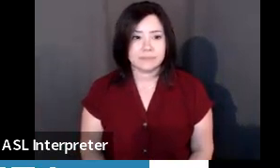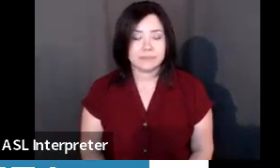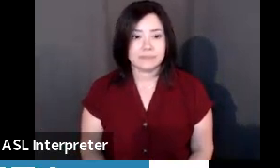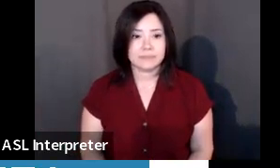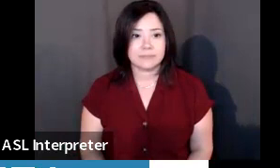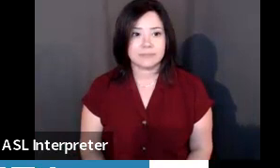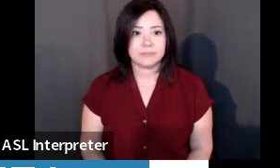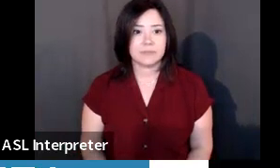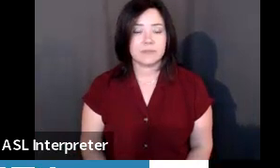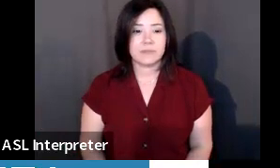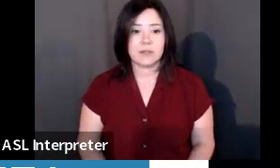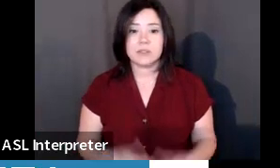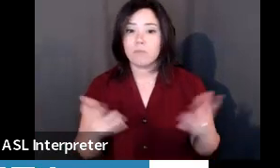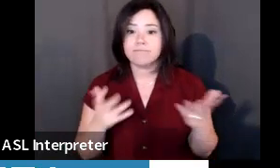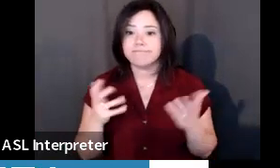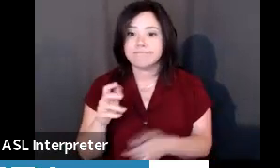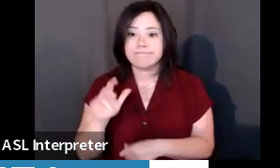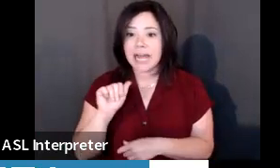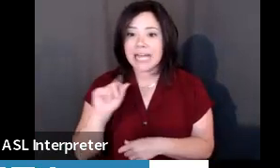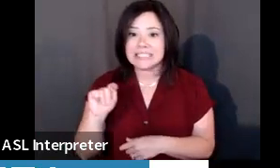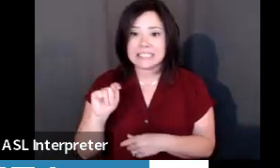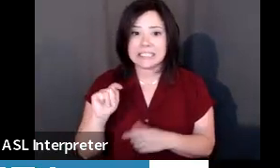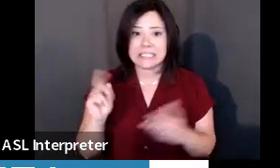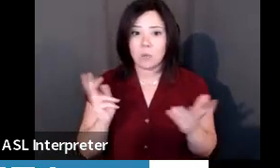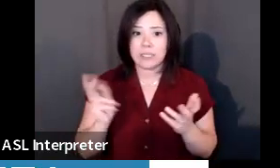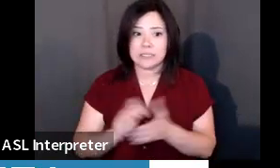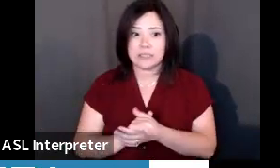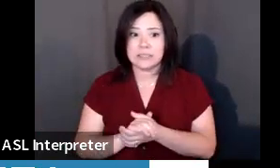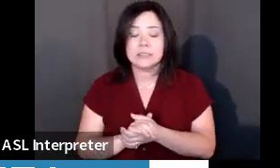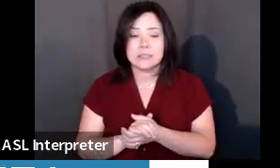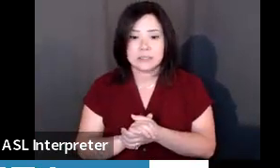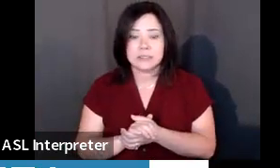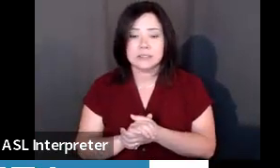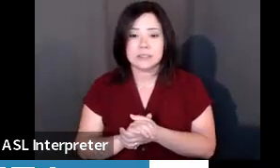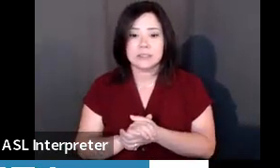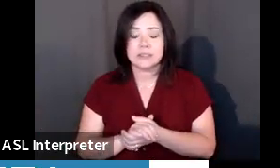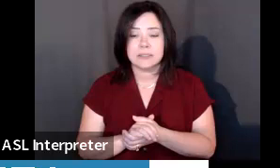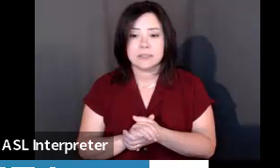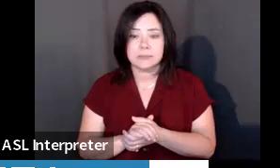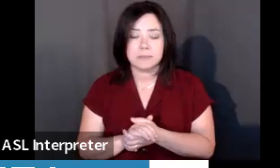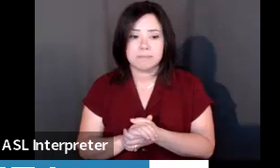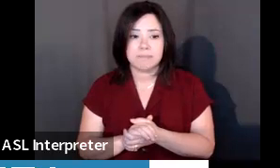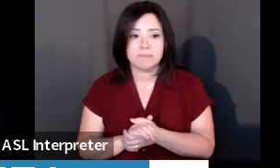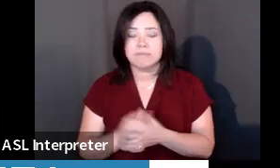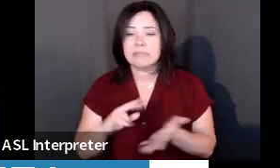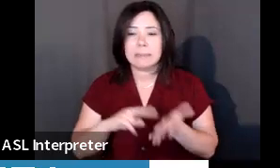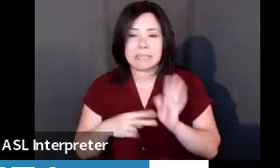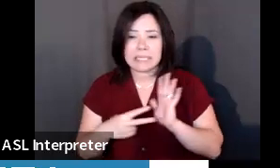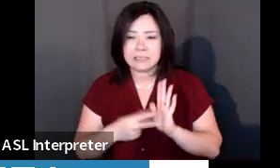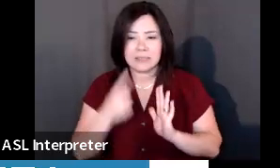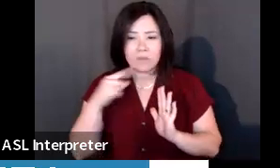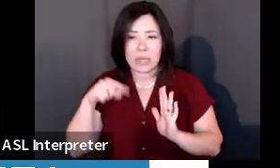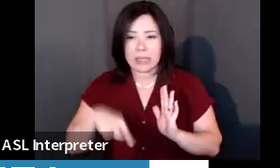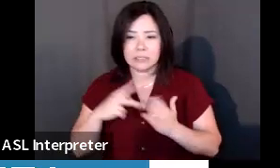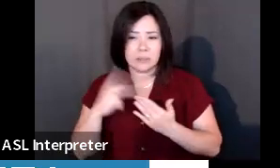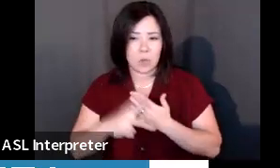So what is assistive technology for the Michigan Assistive Technology Program? What does it mean for the Assistive